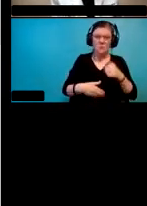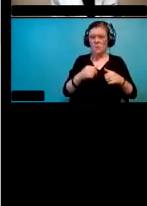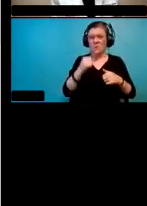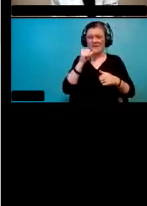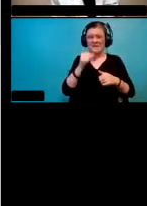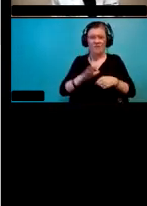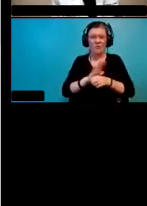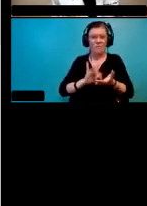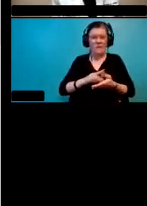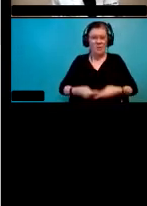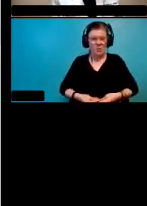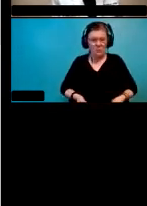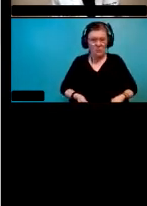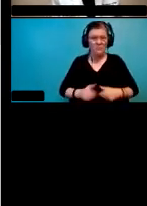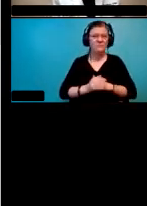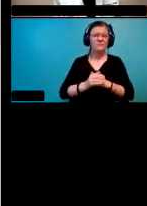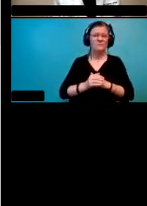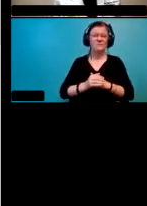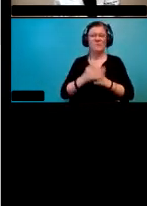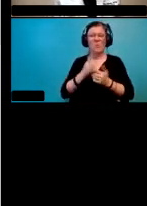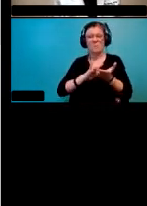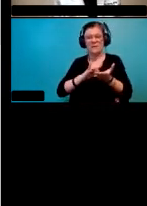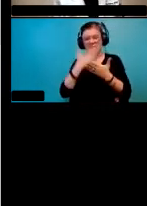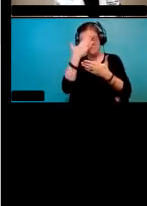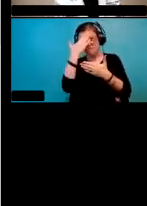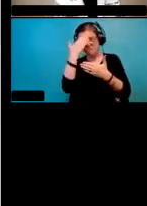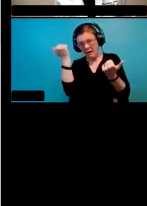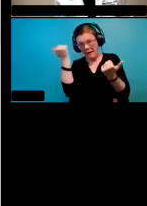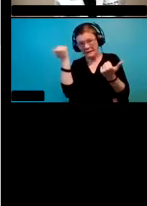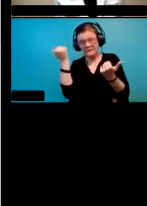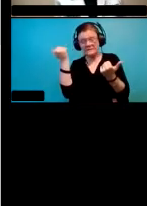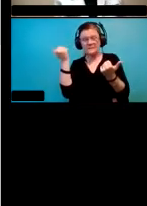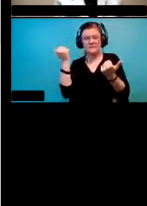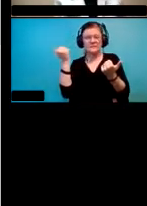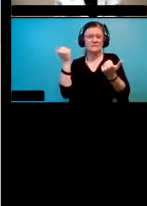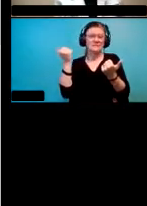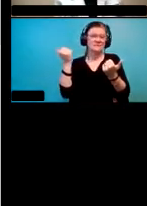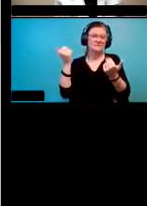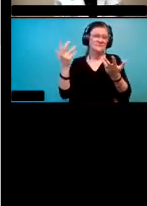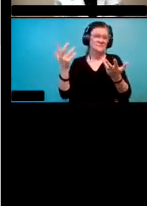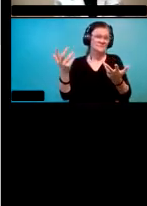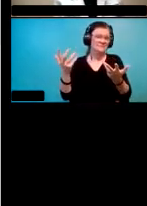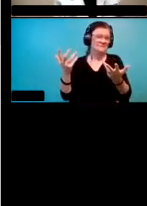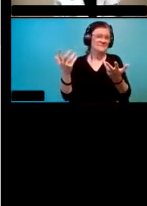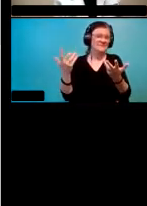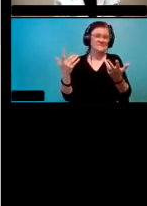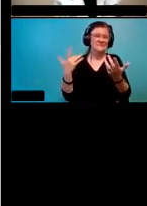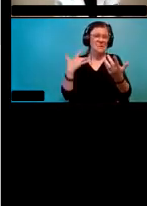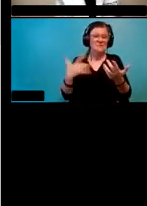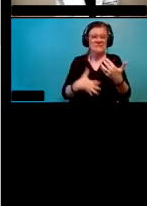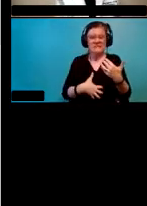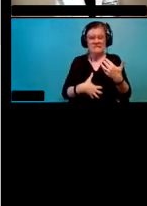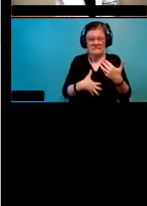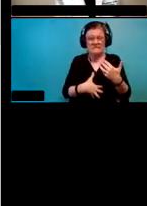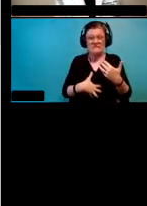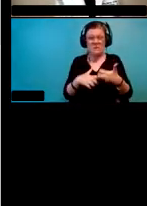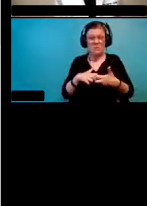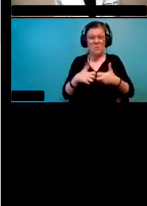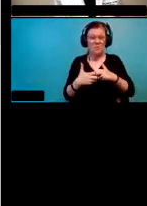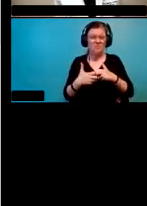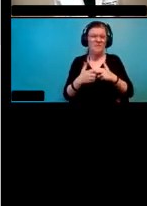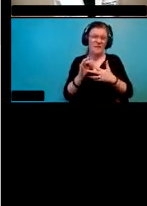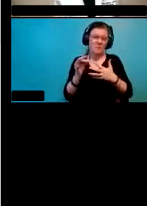or can't remember to take medications as often, or has a lot of problems with nausea and things, that might be an